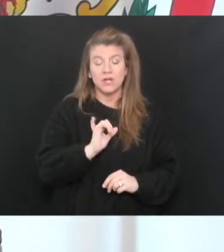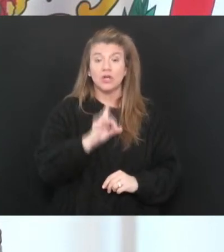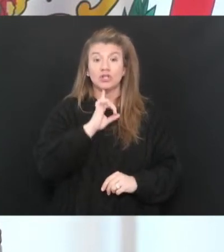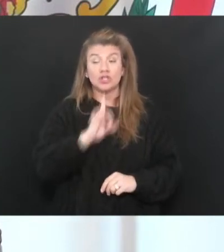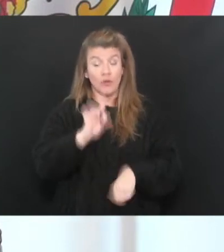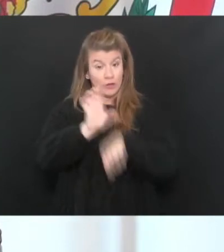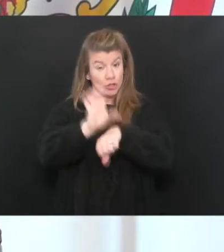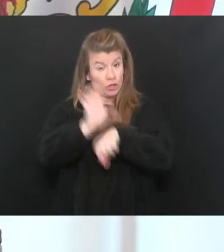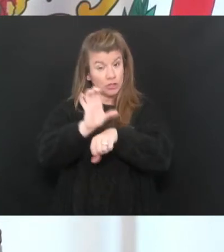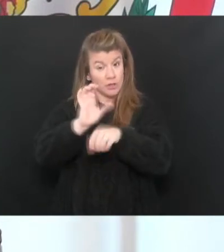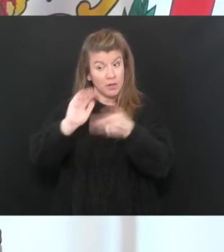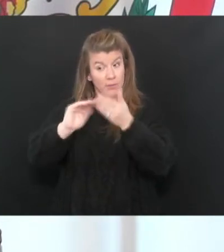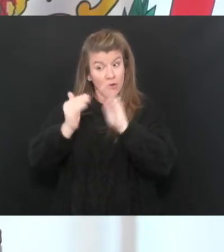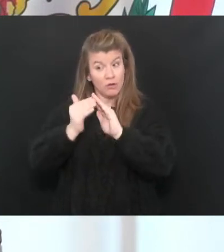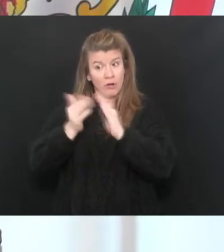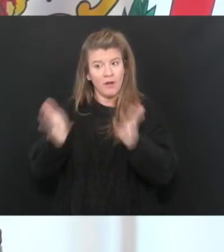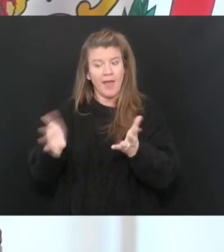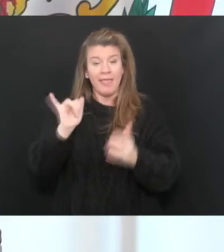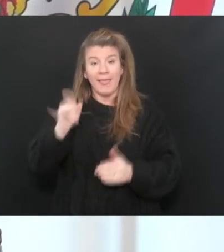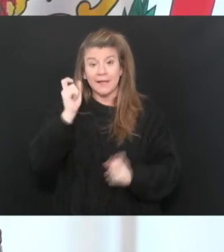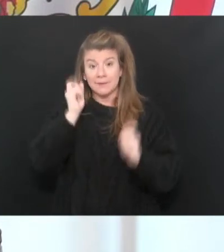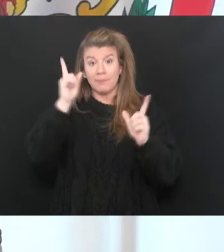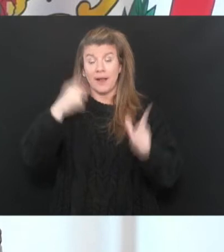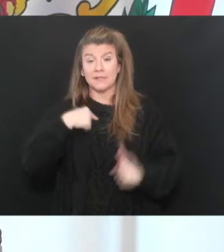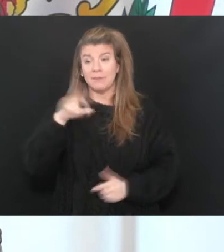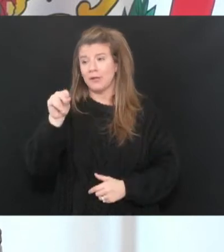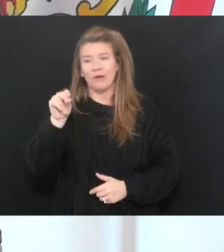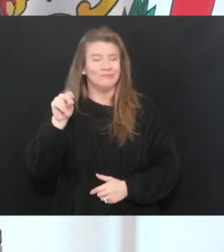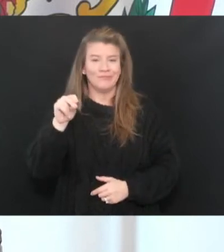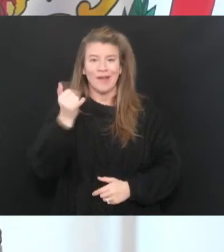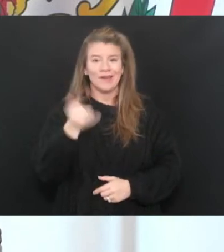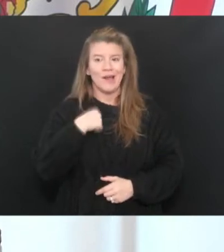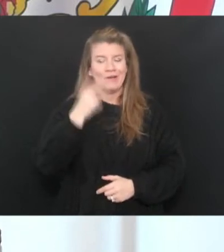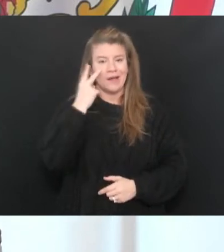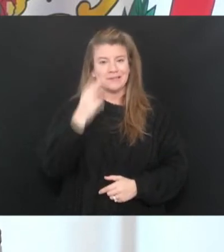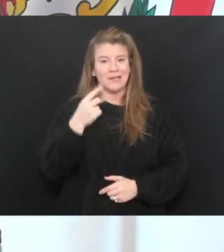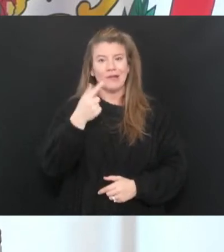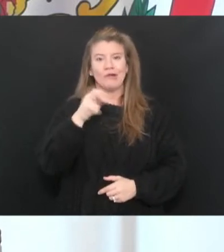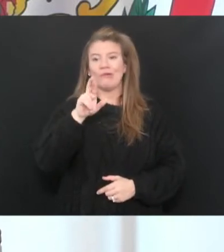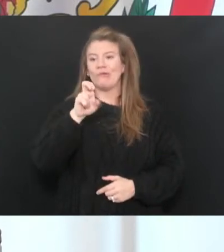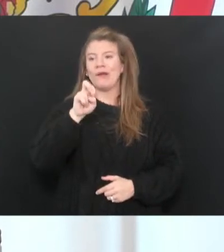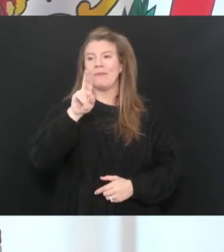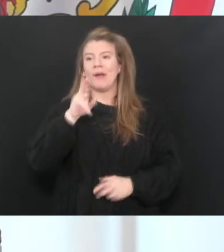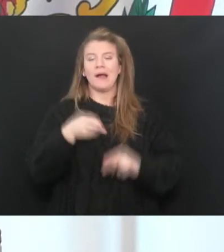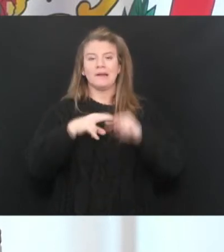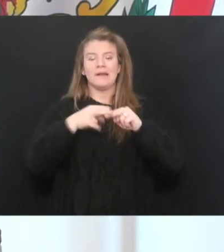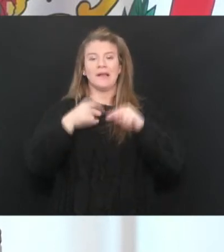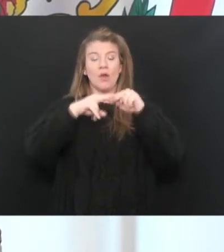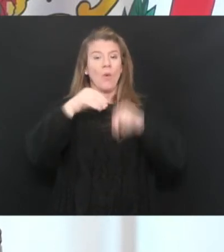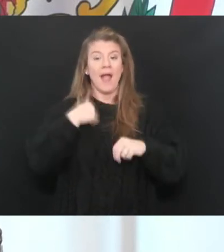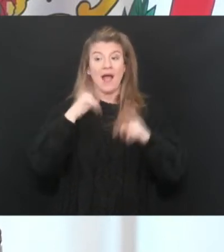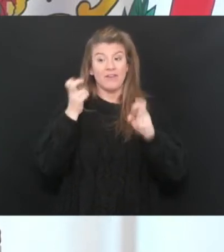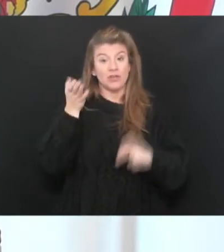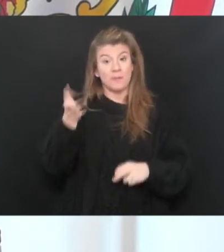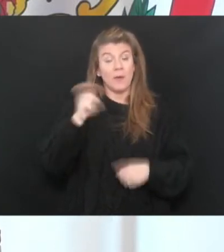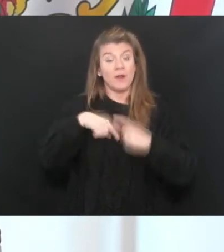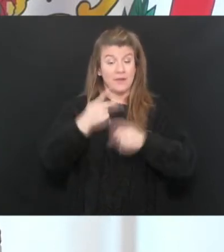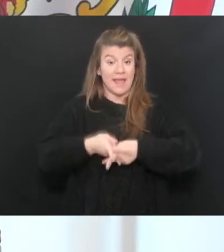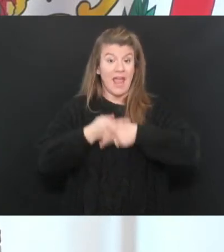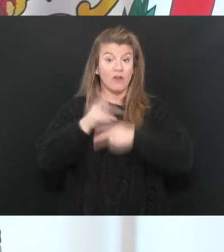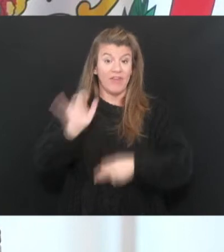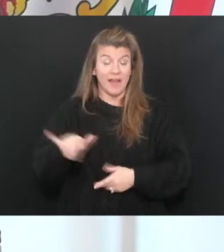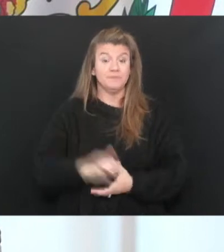church community and everything, it doesn't really surprise me to see Greenbrier County is ticking up. We've got an issue there, and we need to take care of